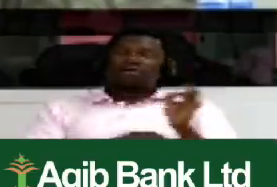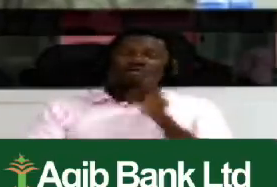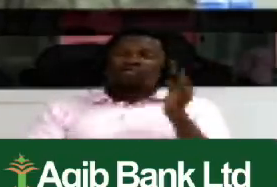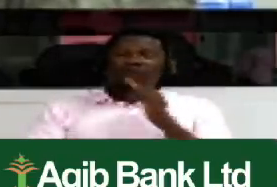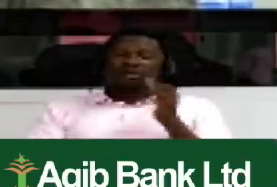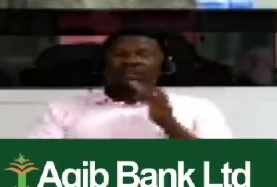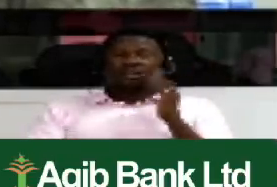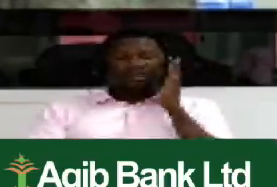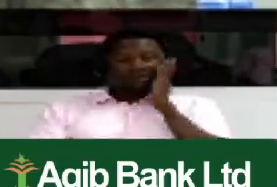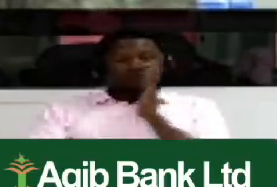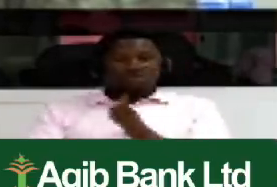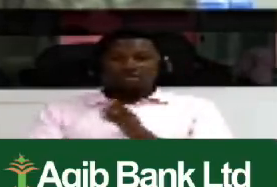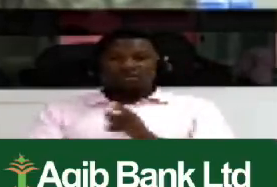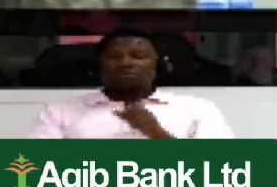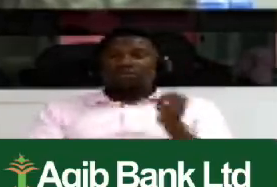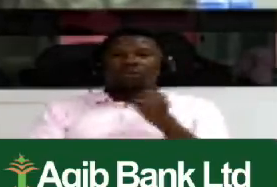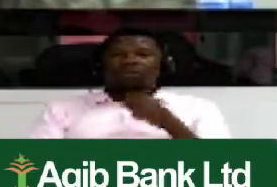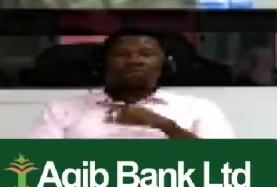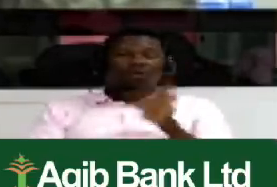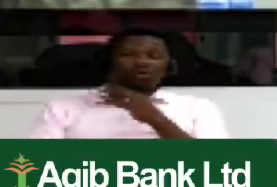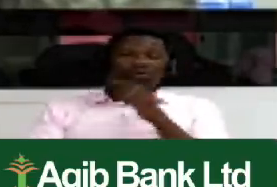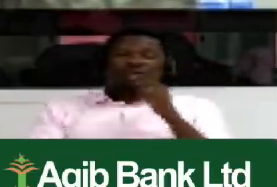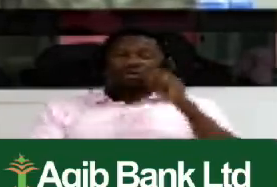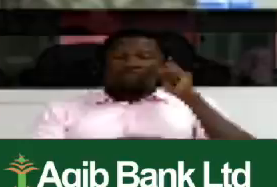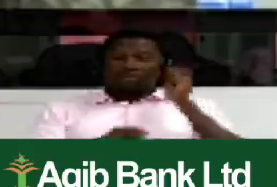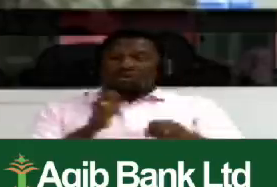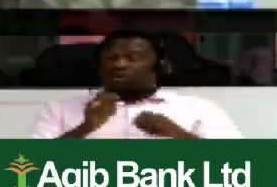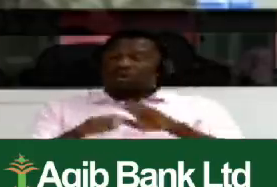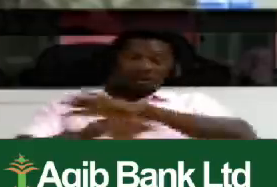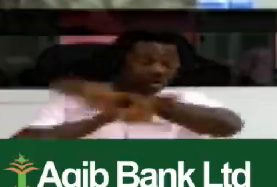burn almost everywhere in Banjul with burn tires,